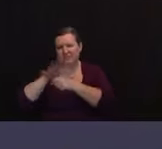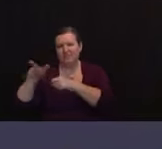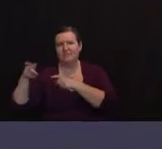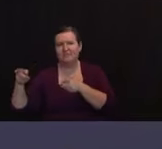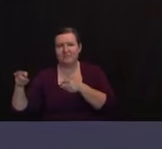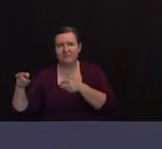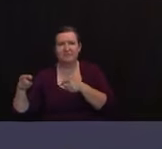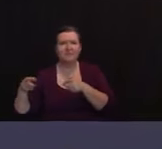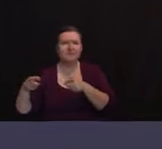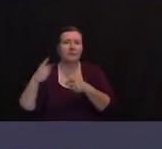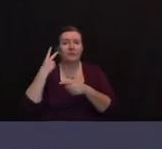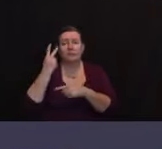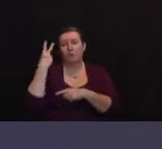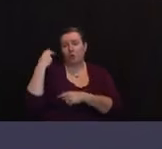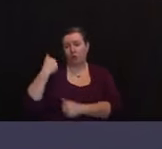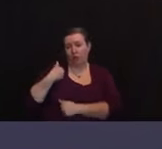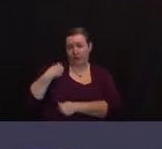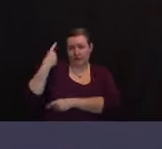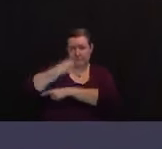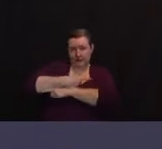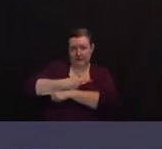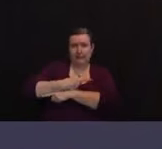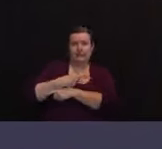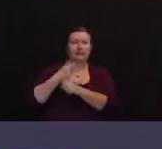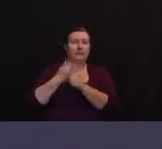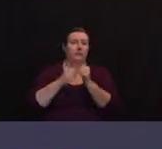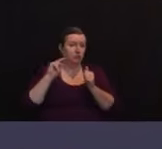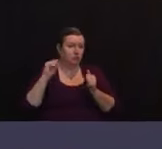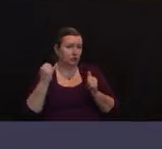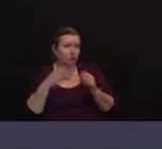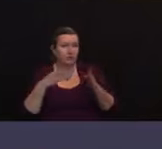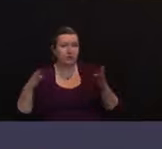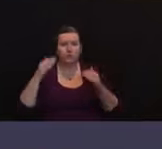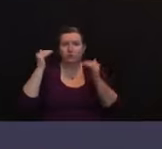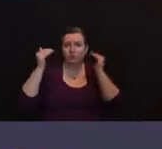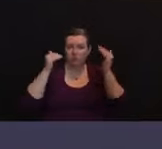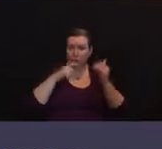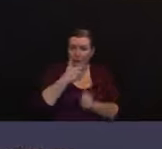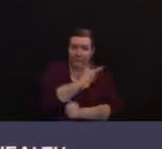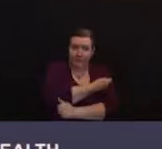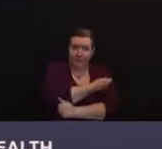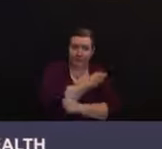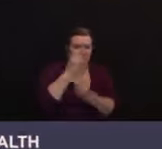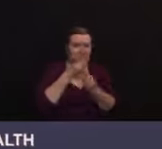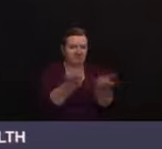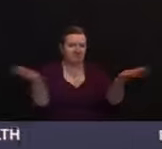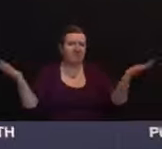wants a vaccine will be able to get one, and that's our commitment. Thank you all. God bless.